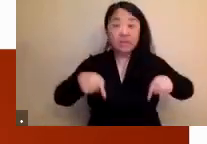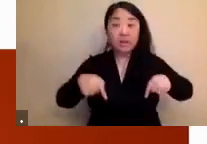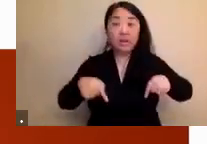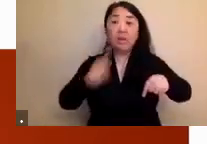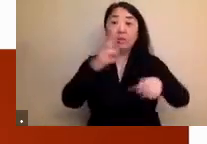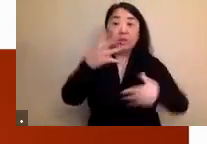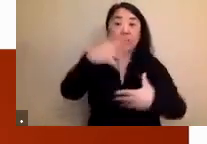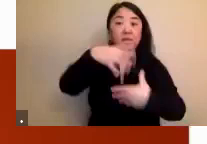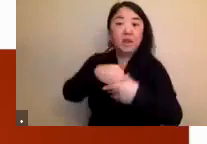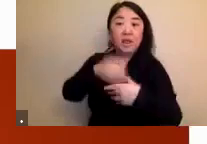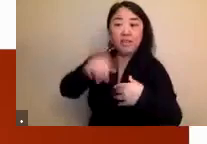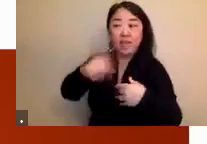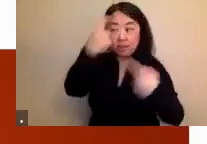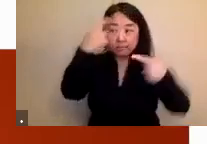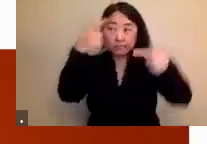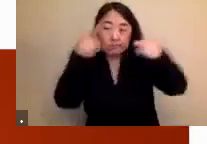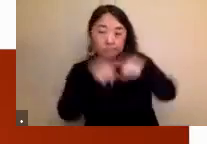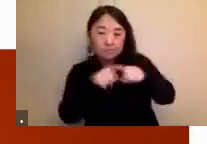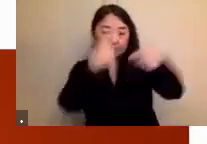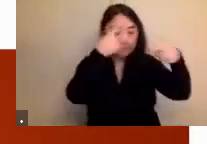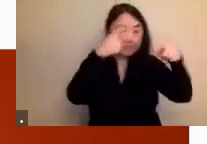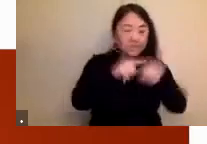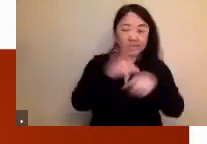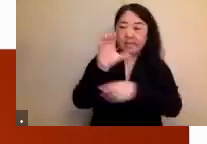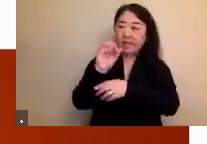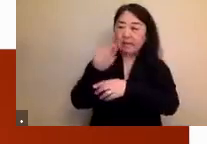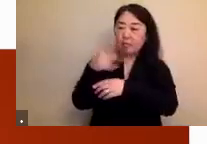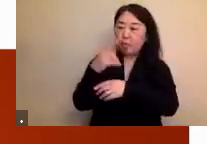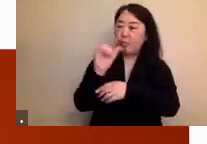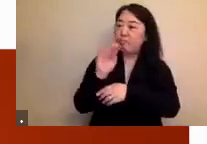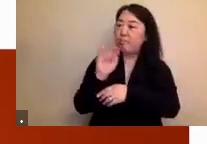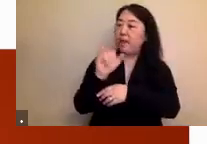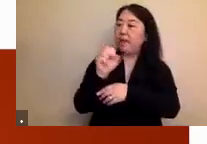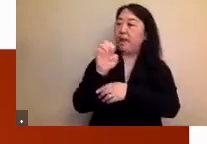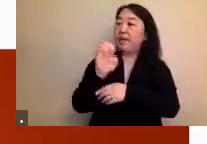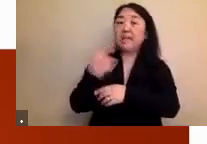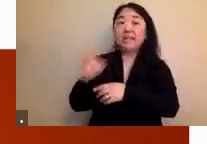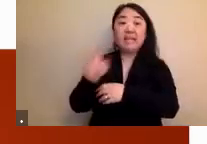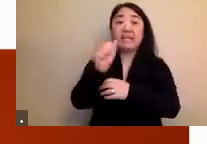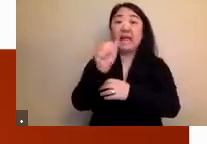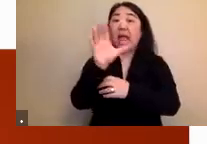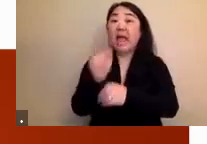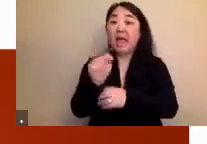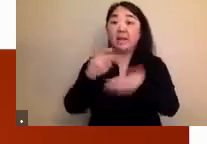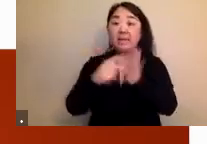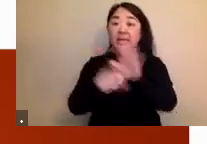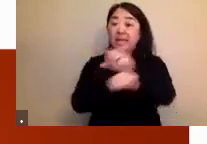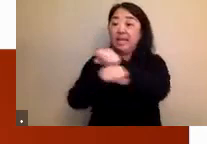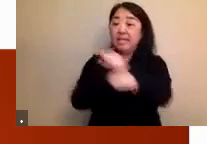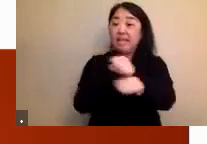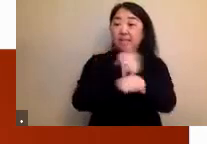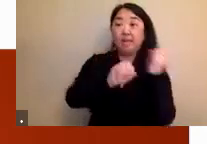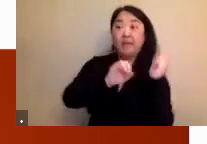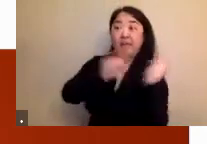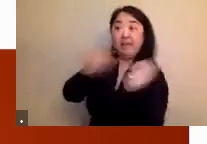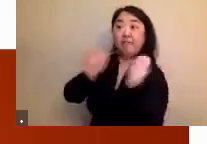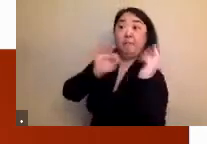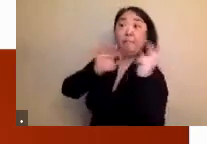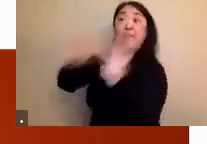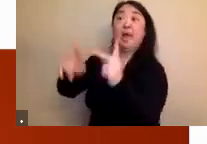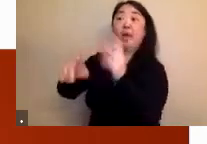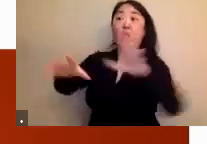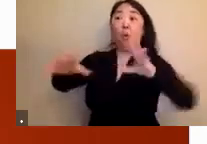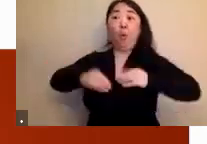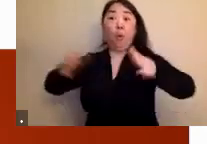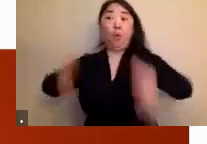of the Compromise of 1850. And this act required that slaves be returned to their owner, even if they were in